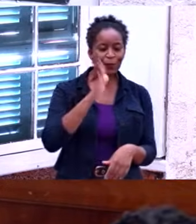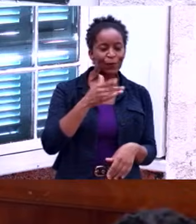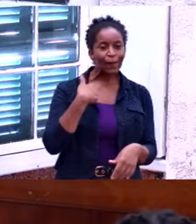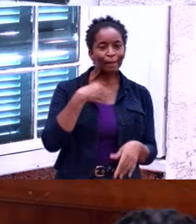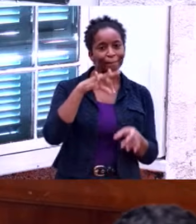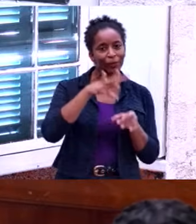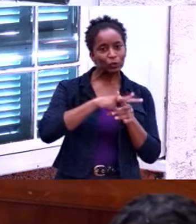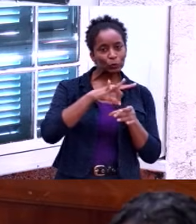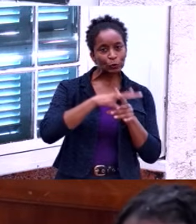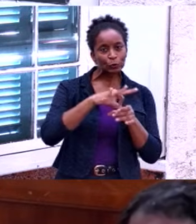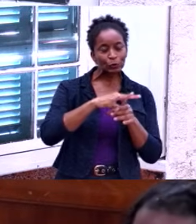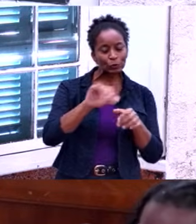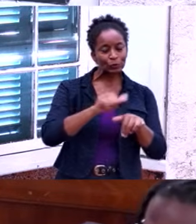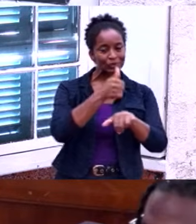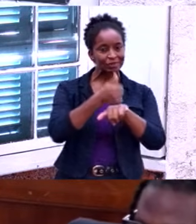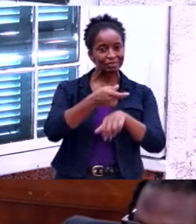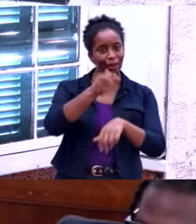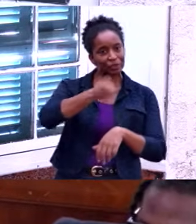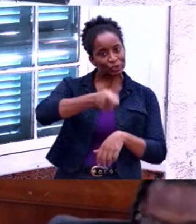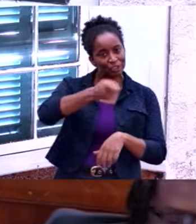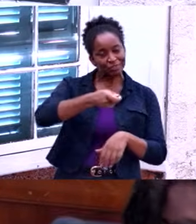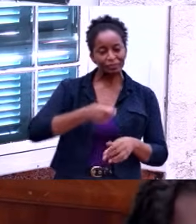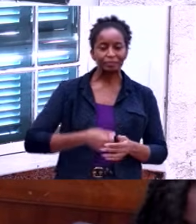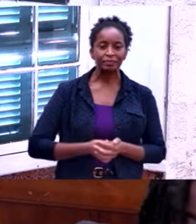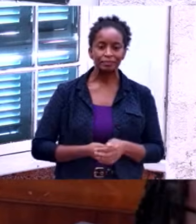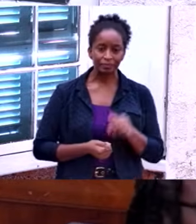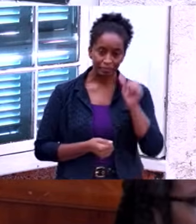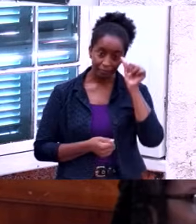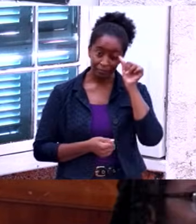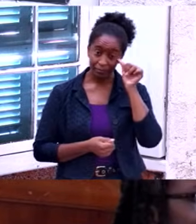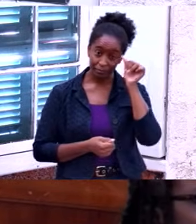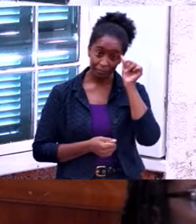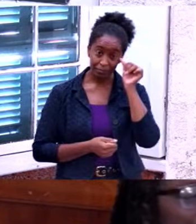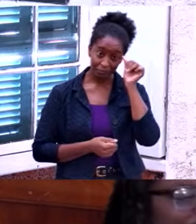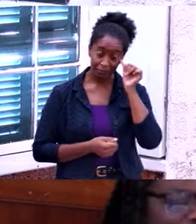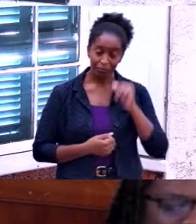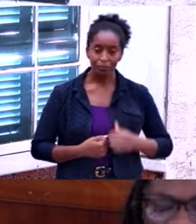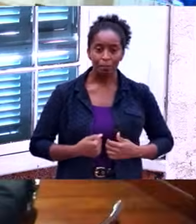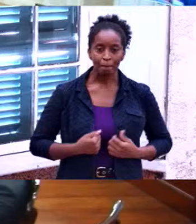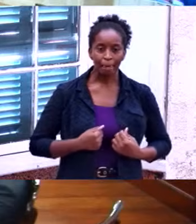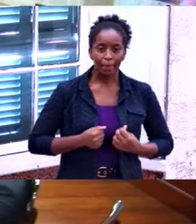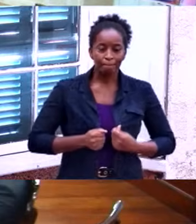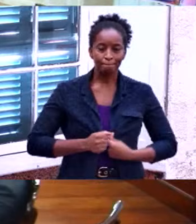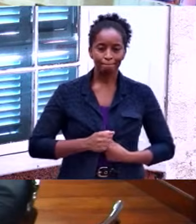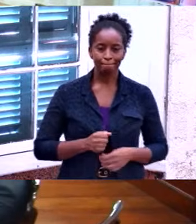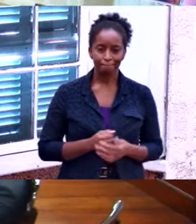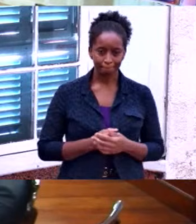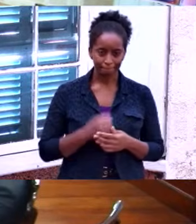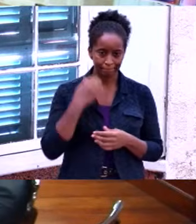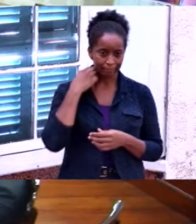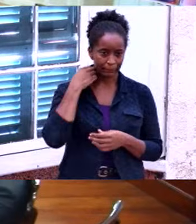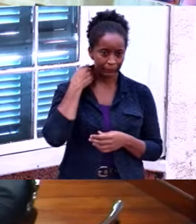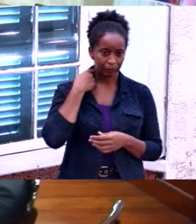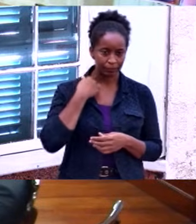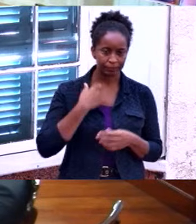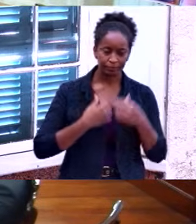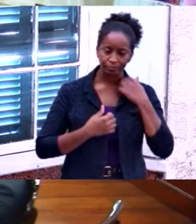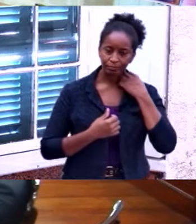I under strict instructions not to deal with you. Strict instructions not to deal with you. Not today. Not today.